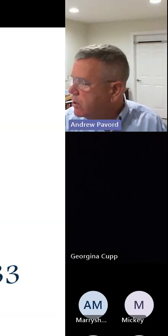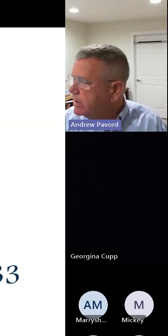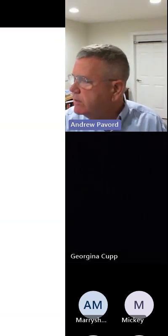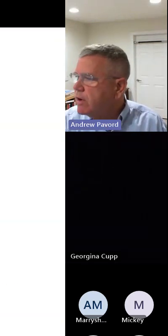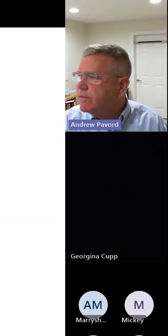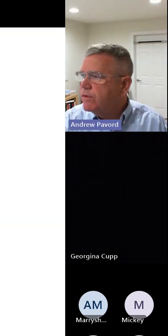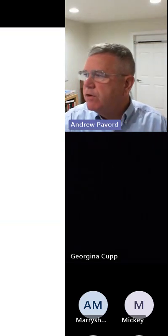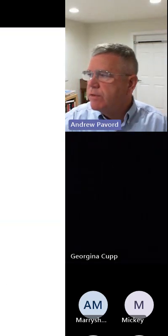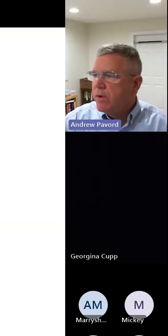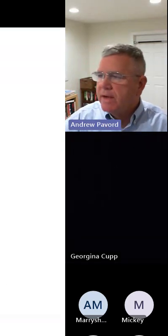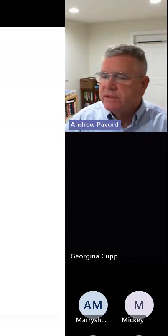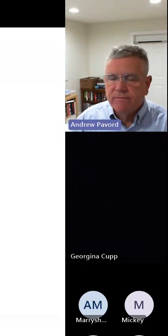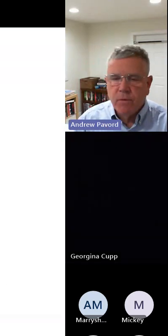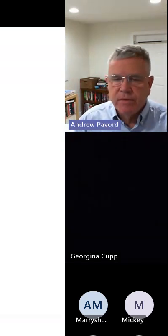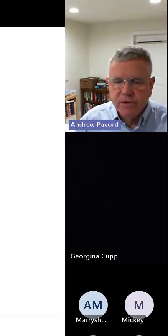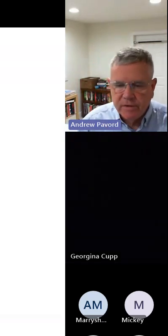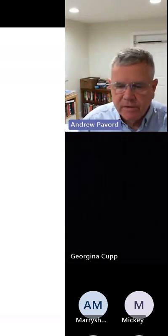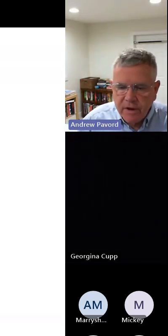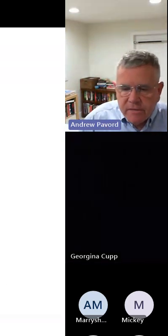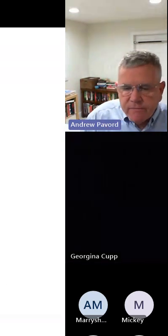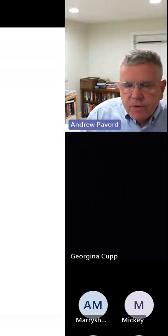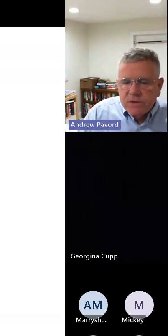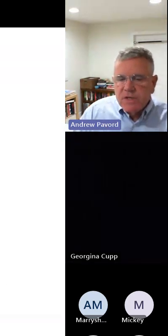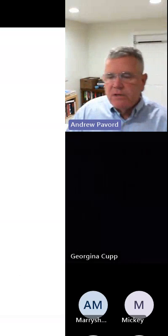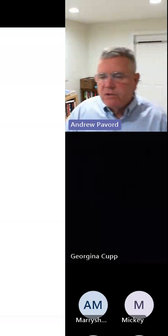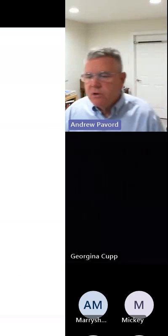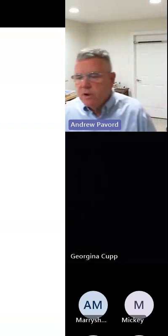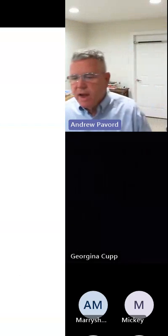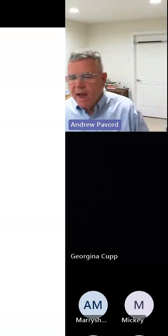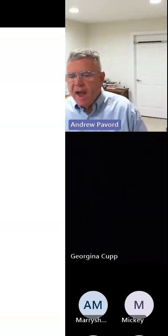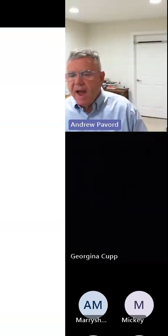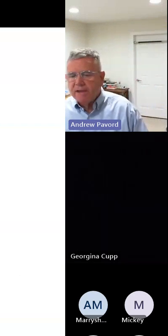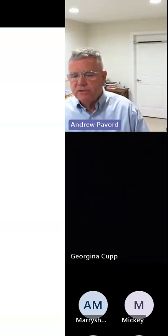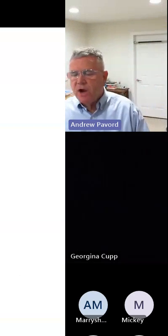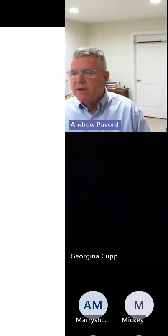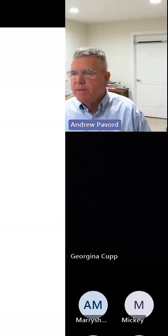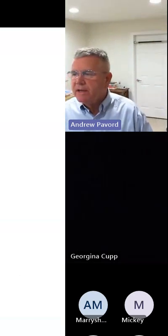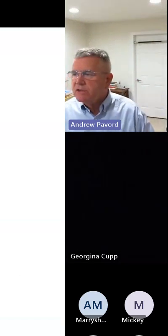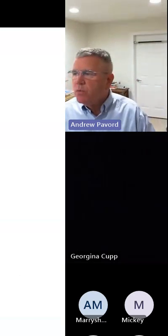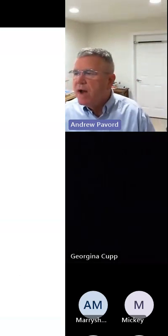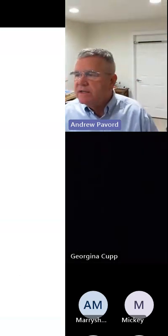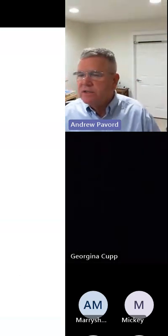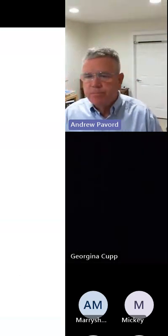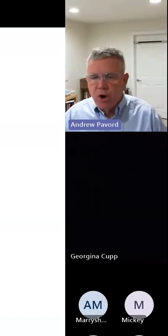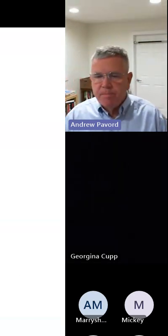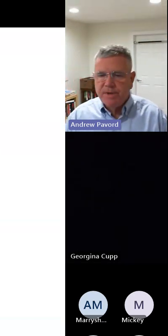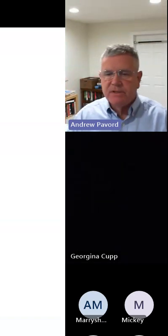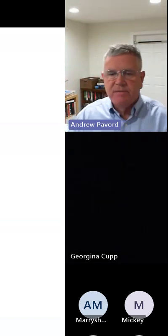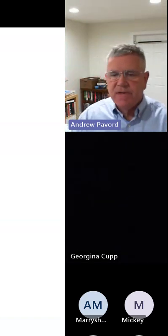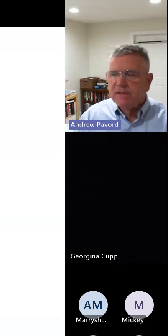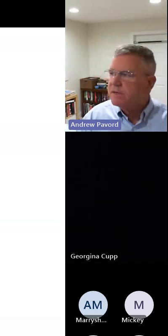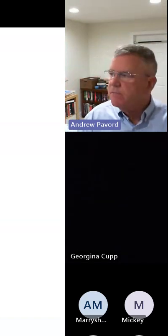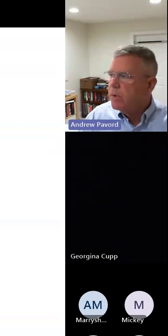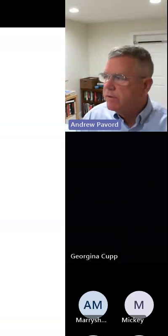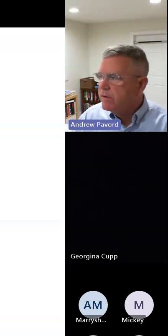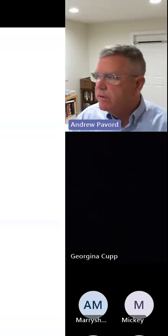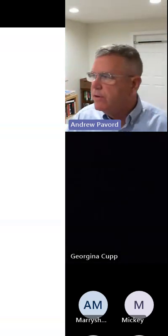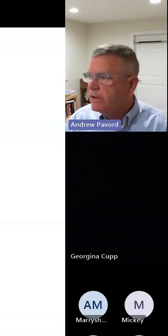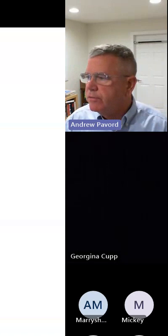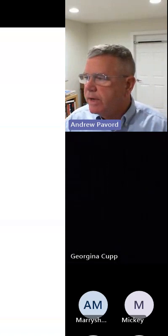Okay, let's go into the overview of the SF 133. The first thing to talk about is what is the purpose of the